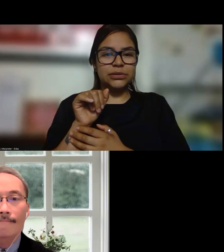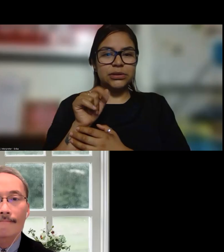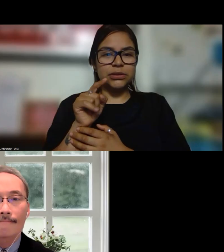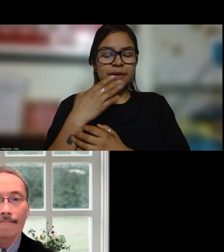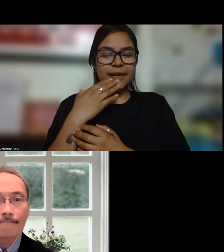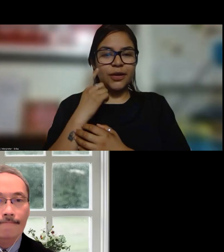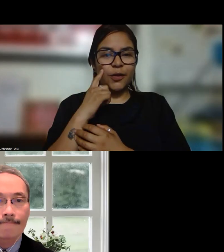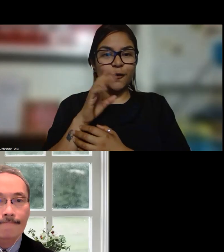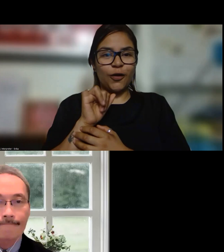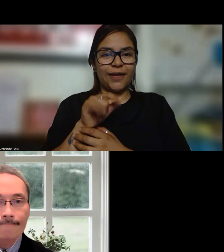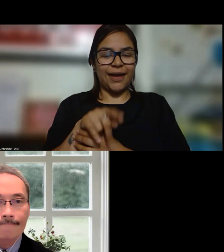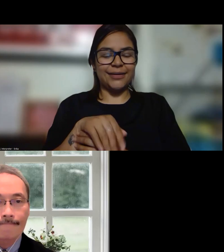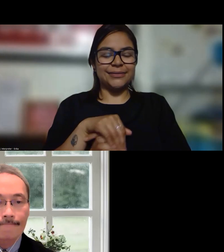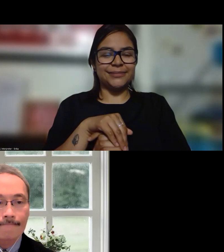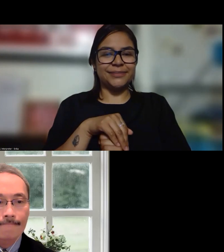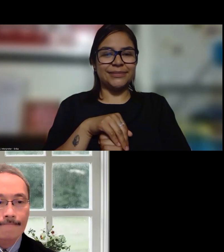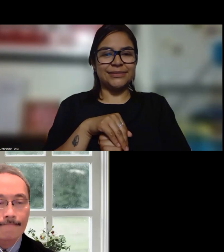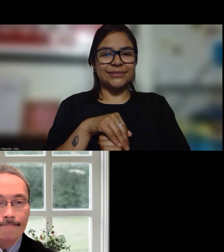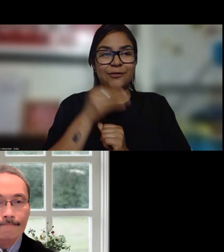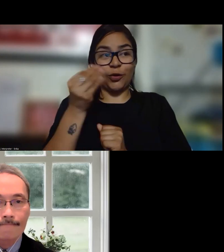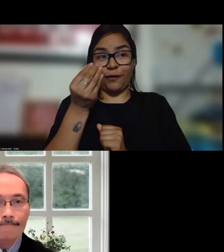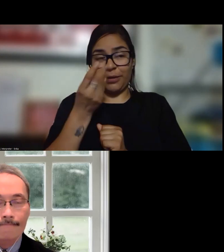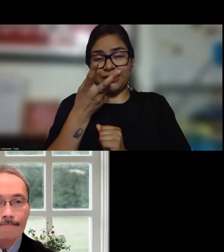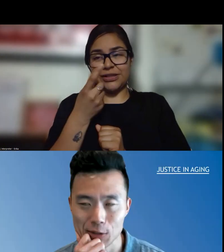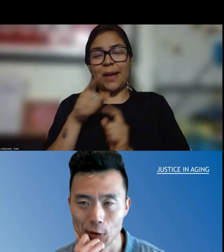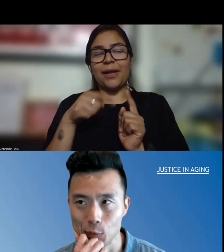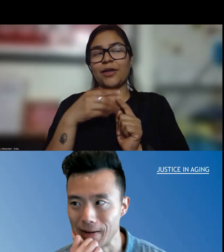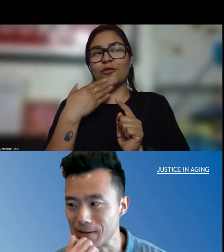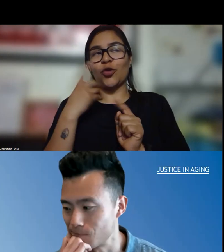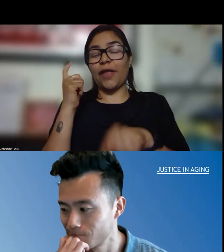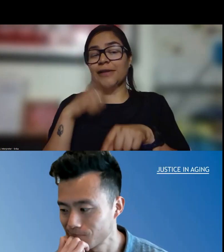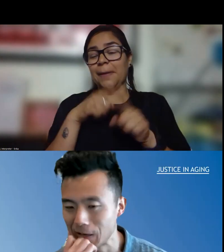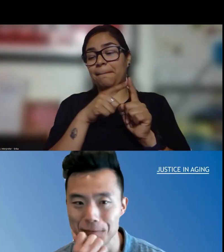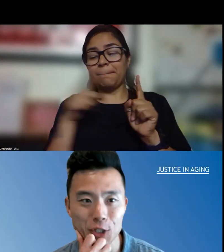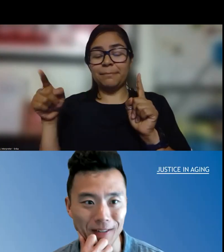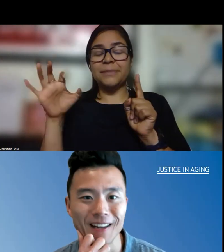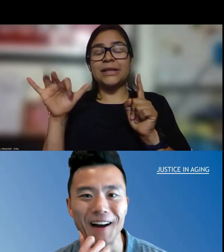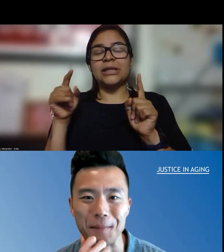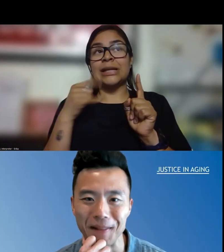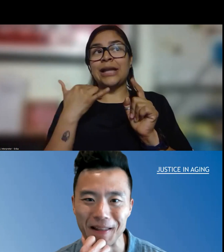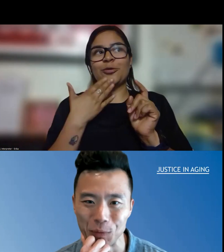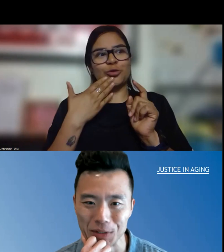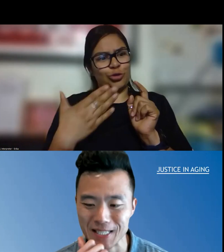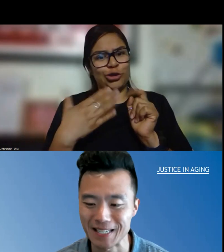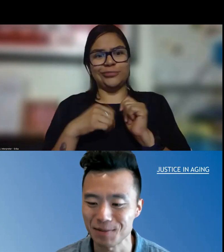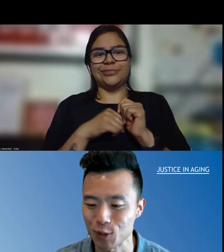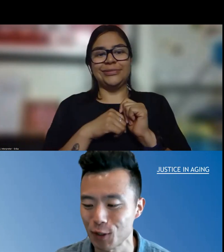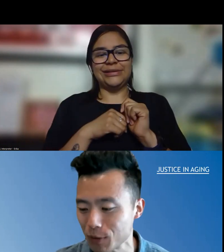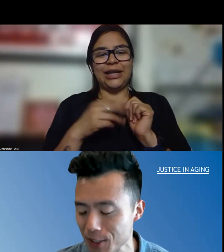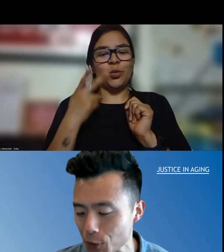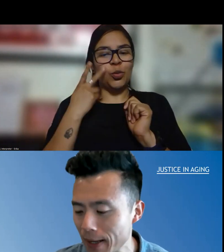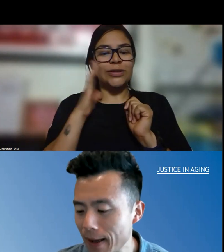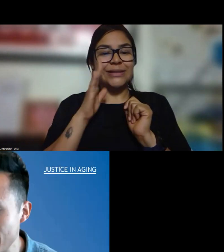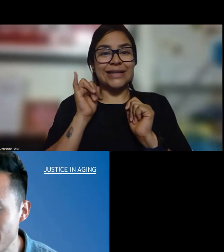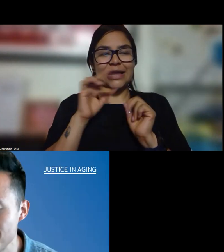Thank you for your update, and I'm excited to hear that the timeline is so efficient and that we'll see